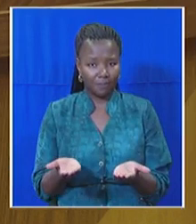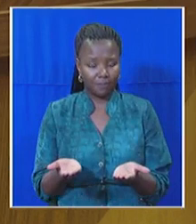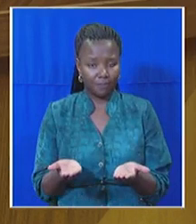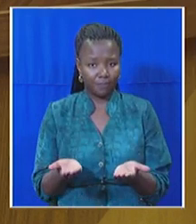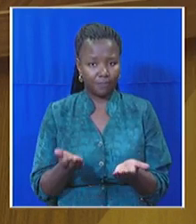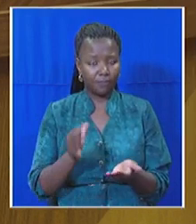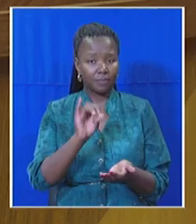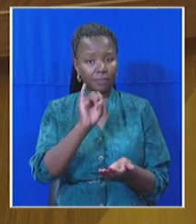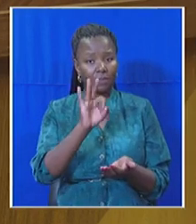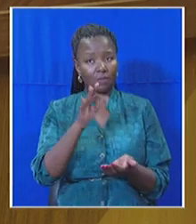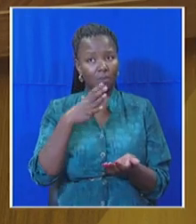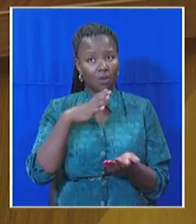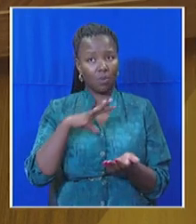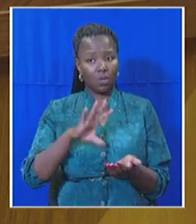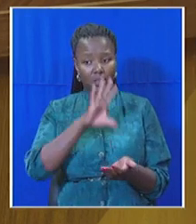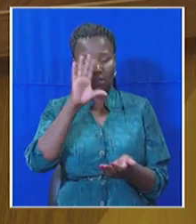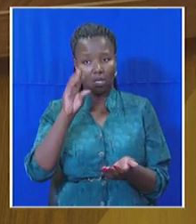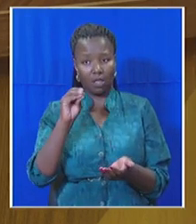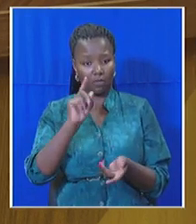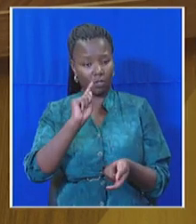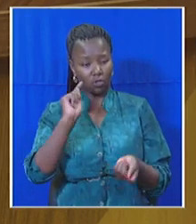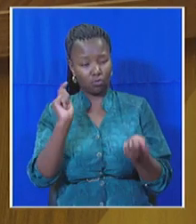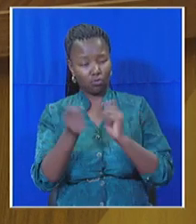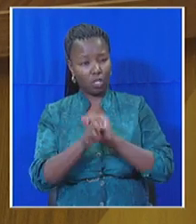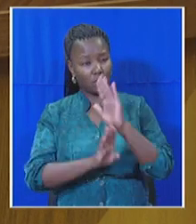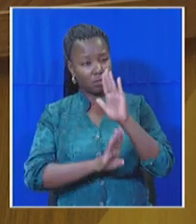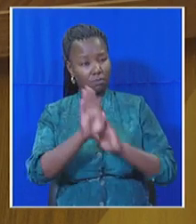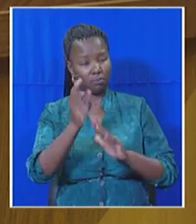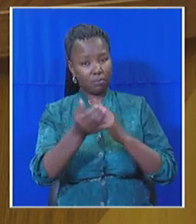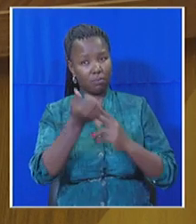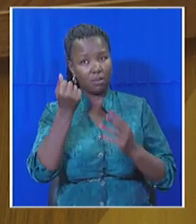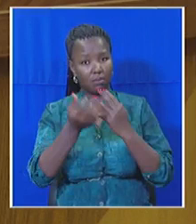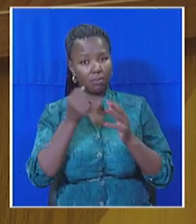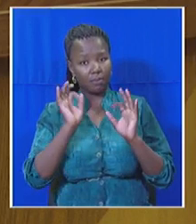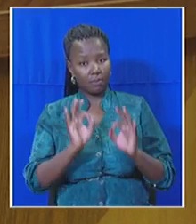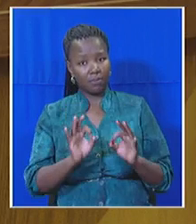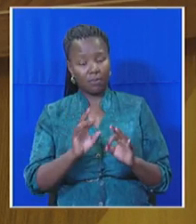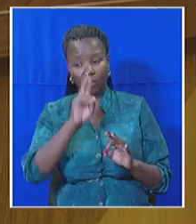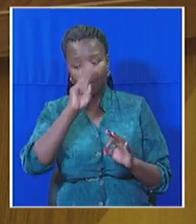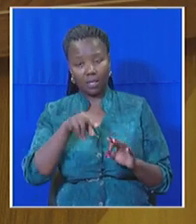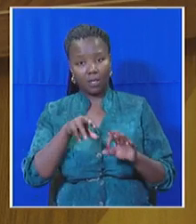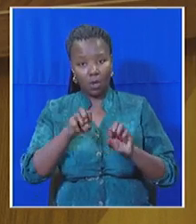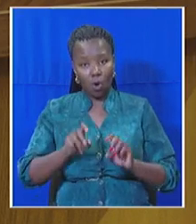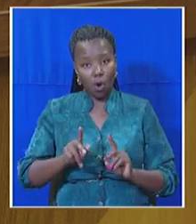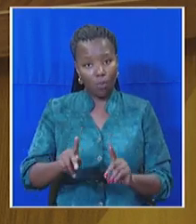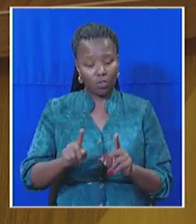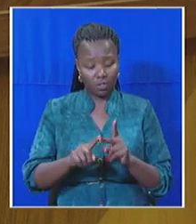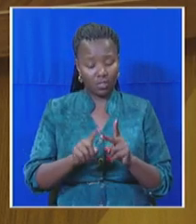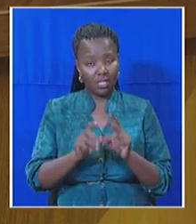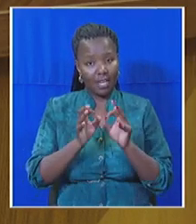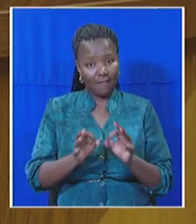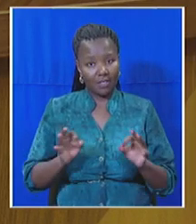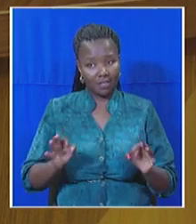we wish to become a nation of champions, we have to make opportunities and facilities available to our